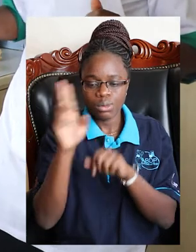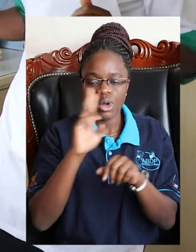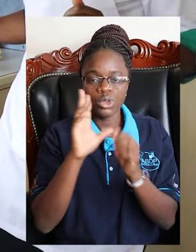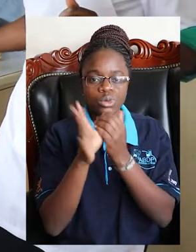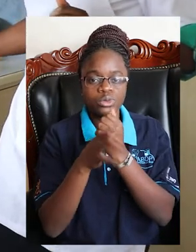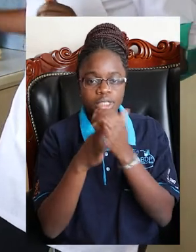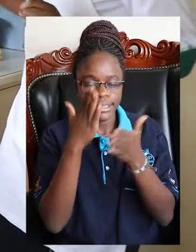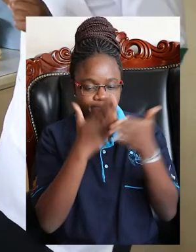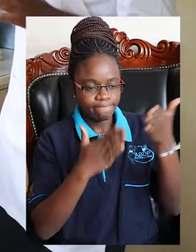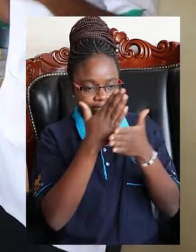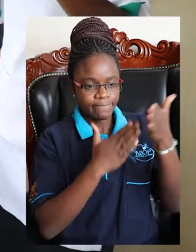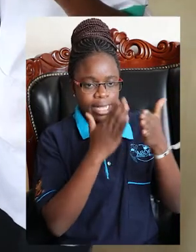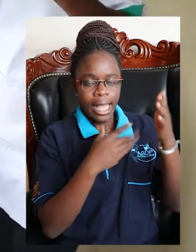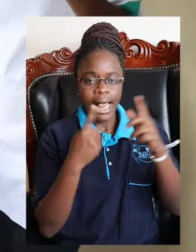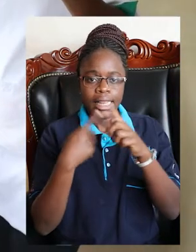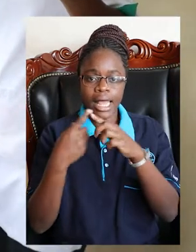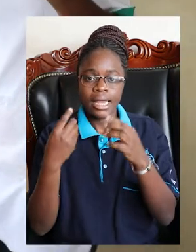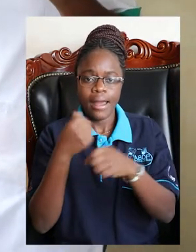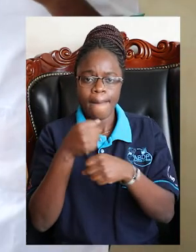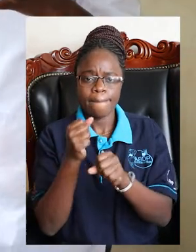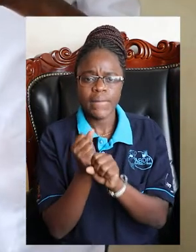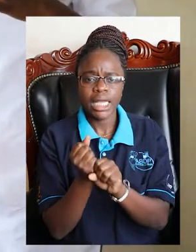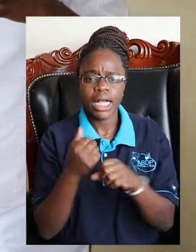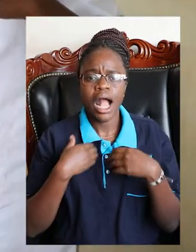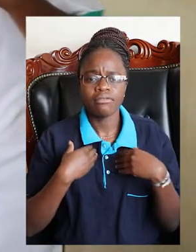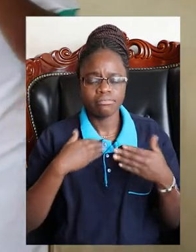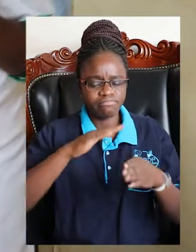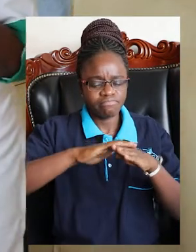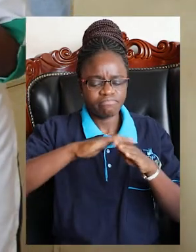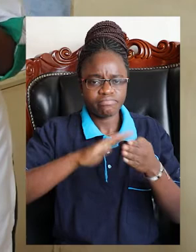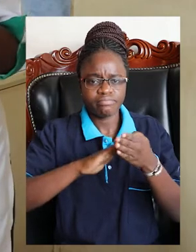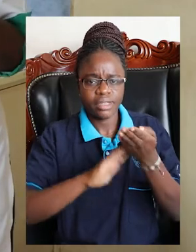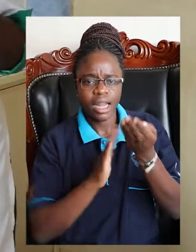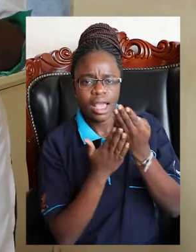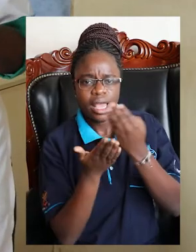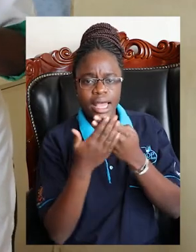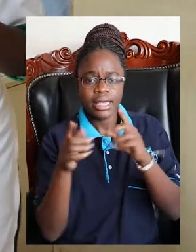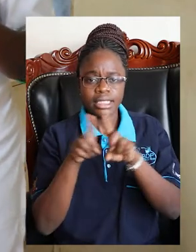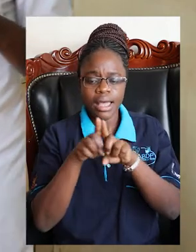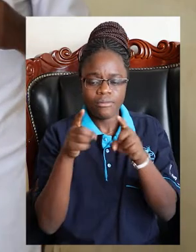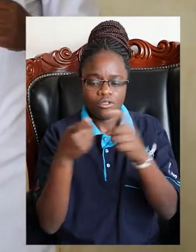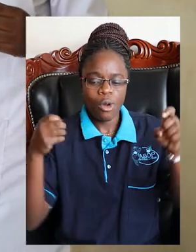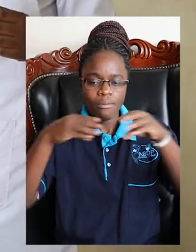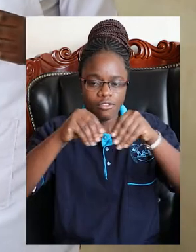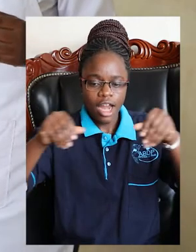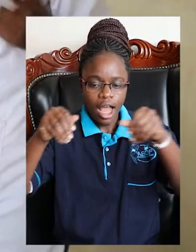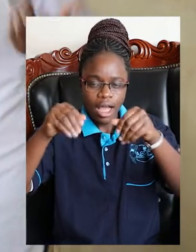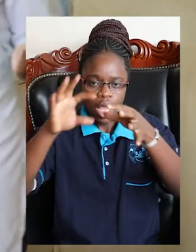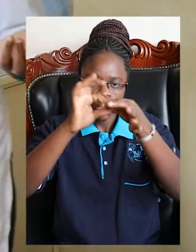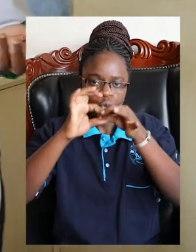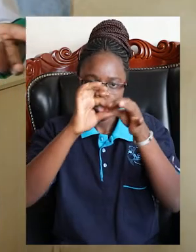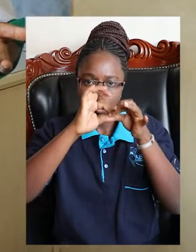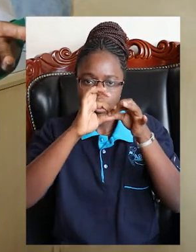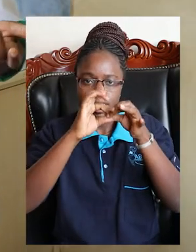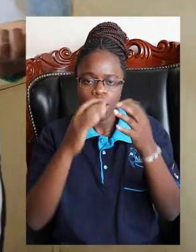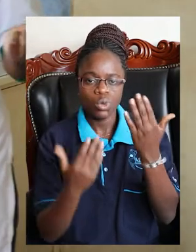fish that you've cut and make some coating for it. And the coating, we make it from wheat flour. You